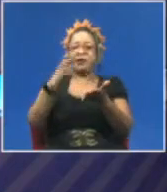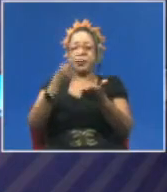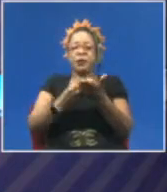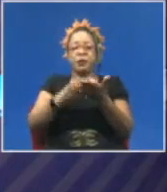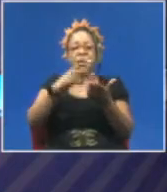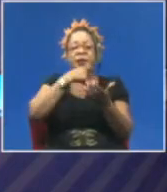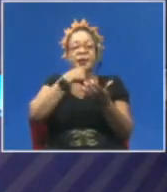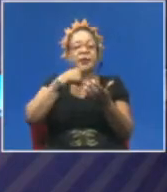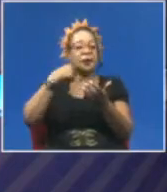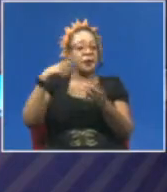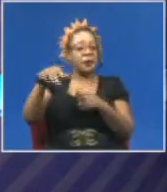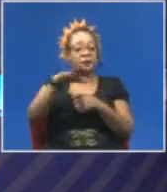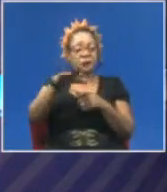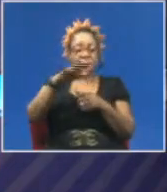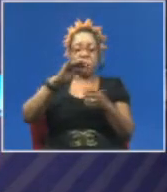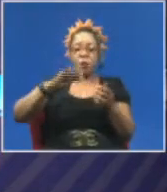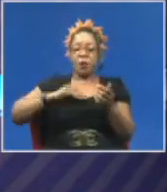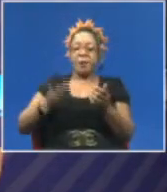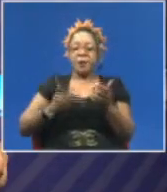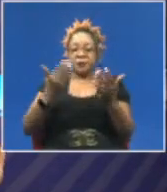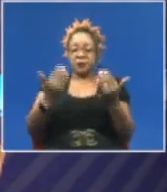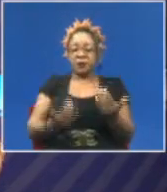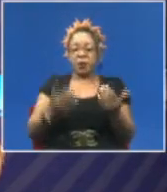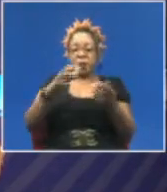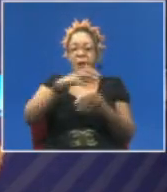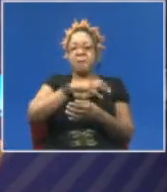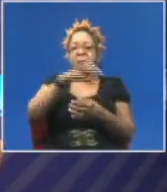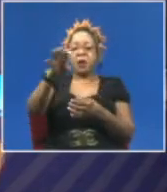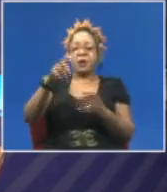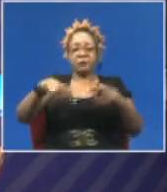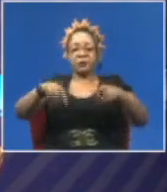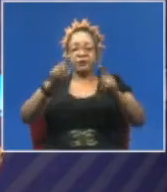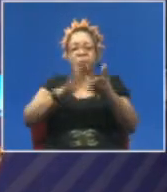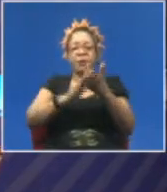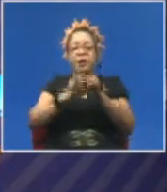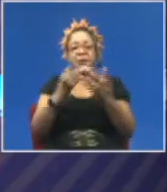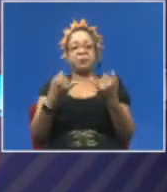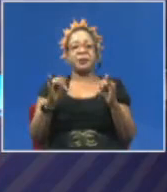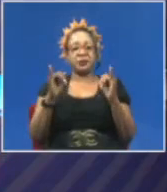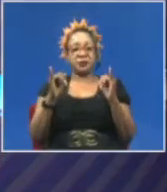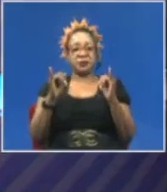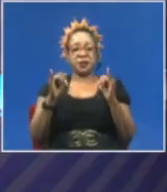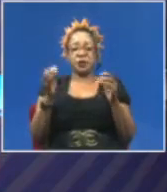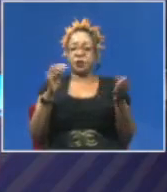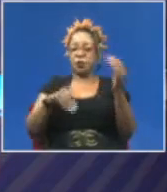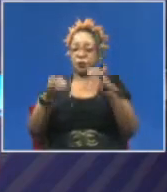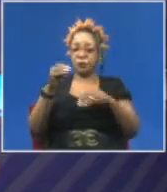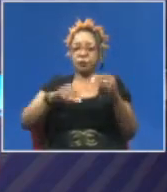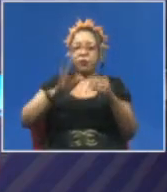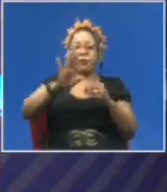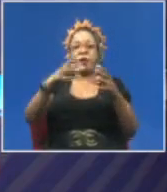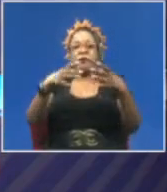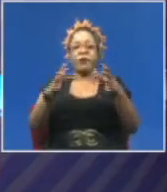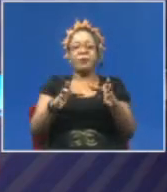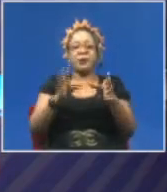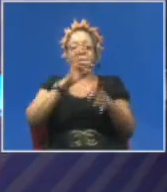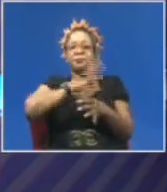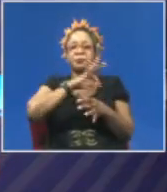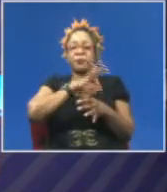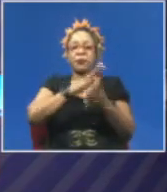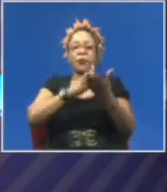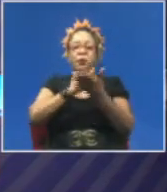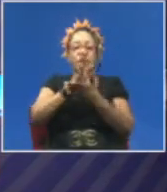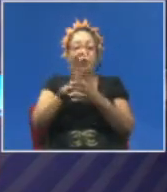as the women are now empowering themselves to be more financially independent and contribute to their families' earnings through